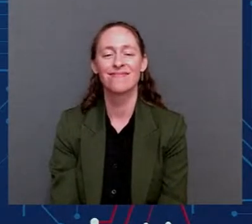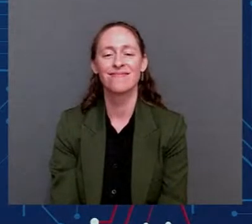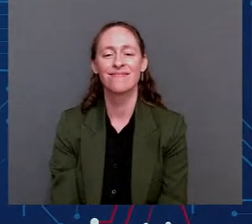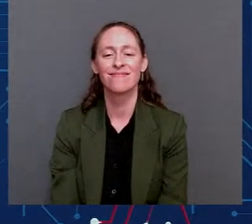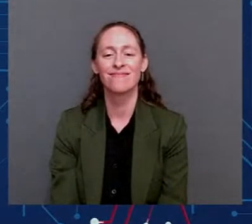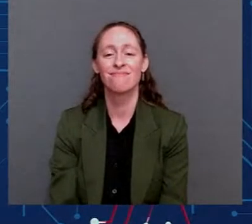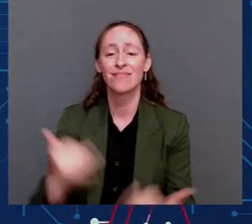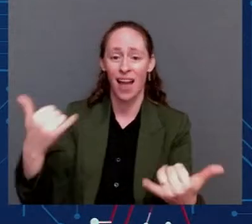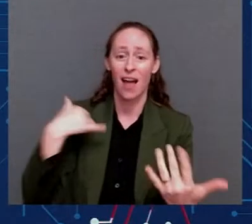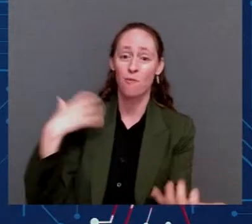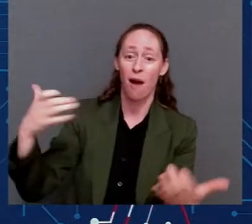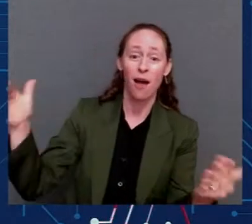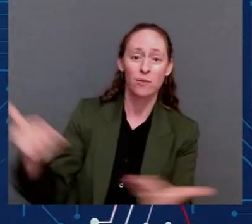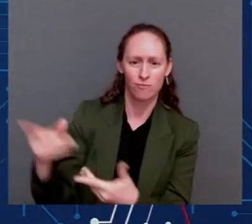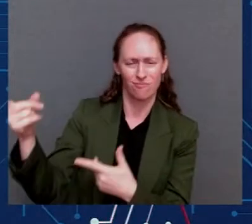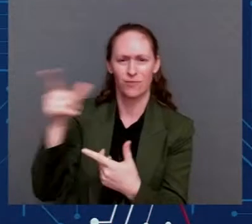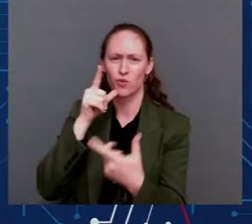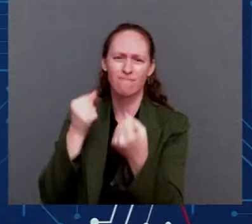Peters.